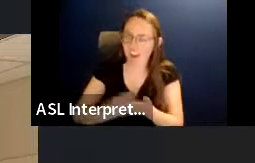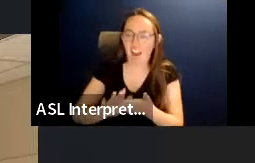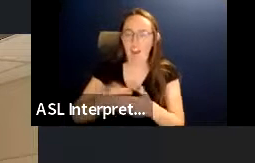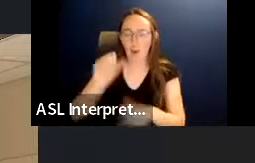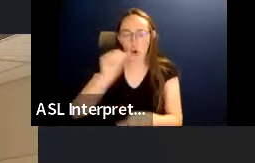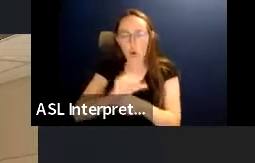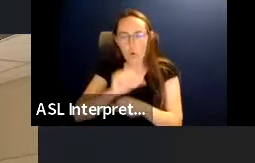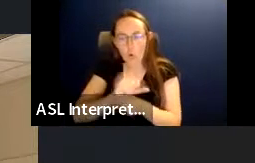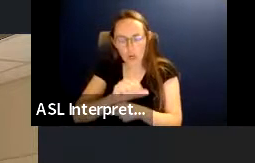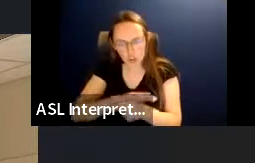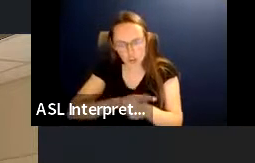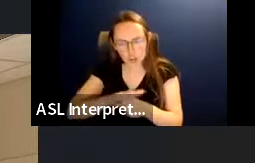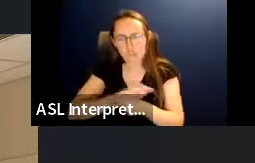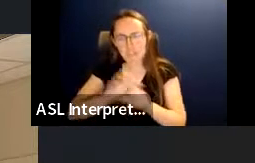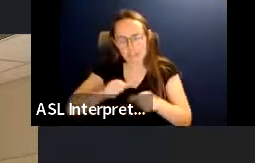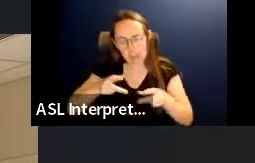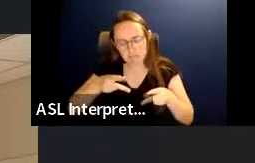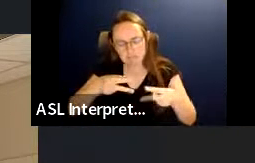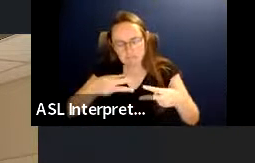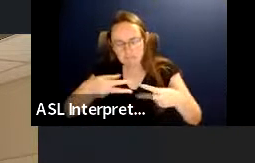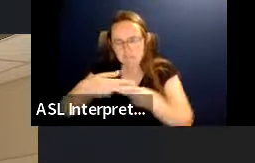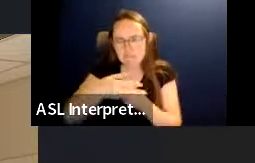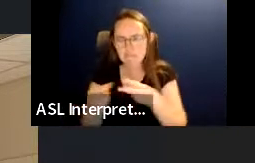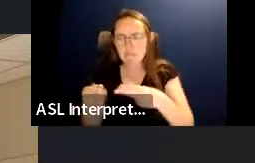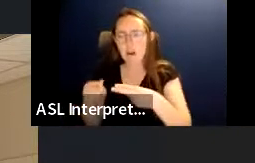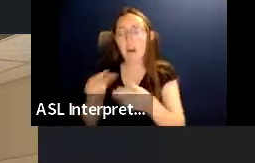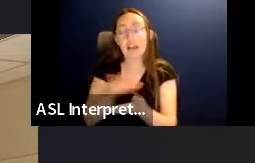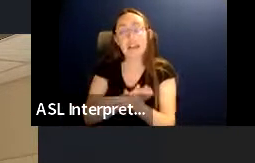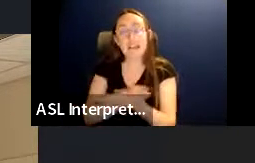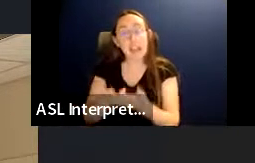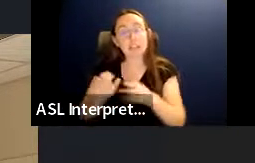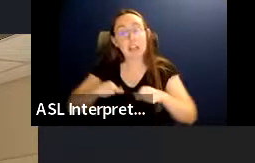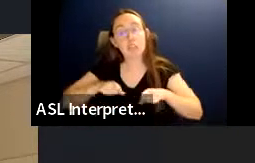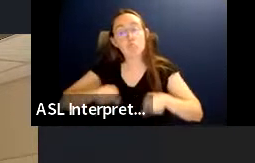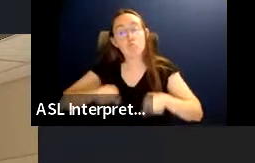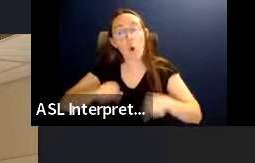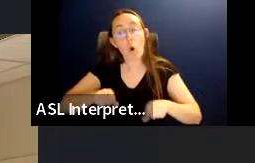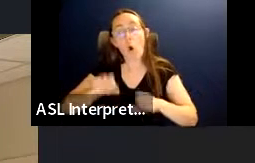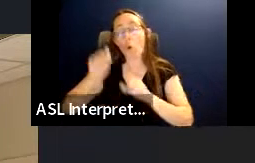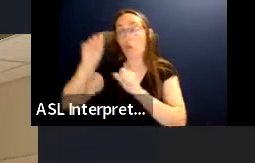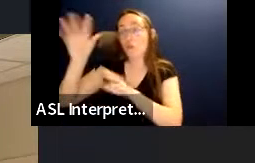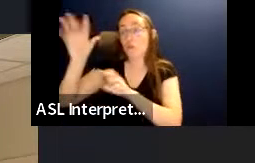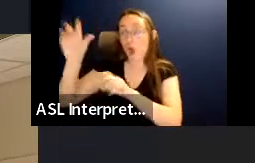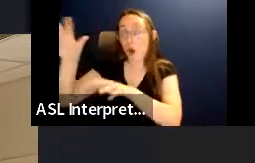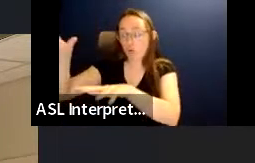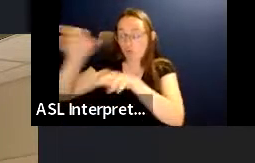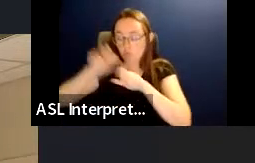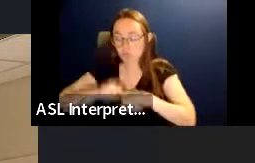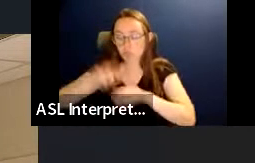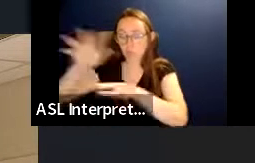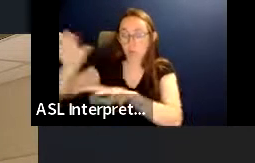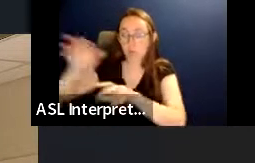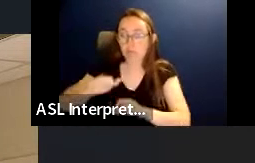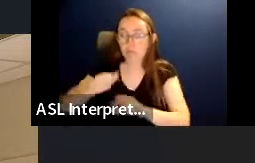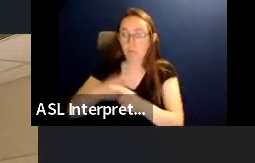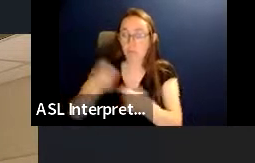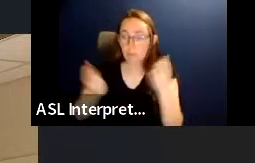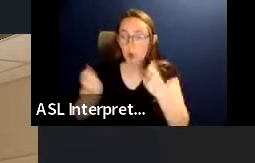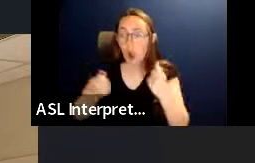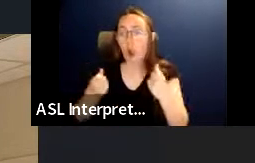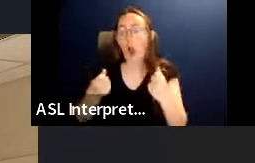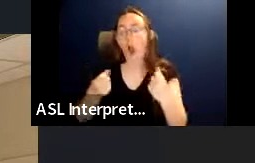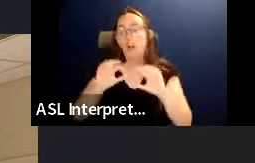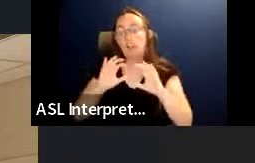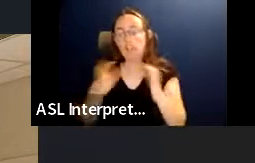up stuff, it's great for rolling, unloading things from cars, rolling it around the